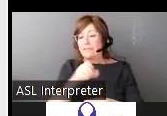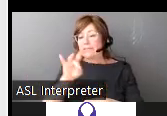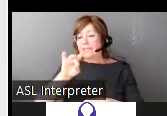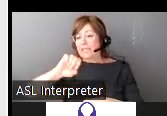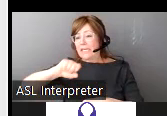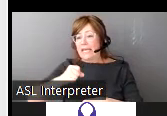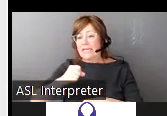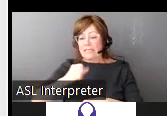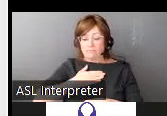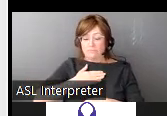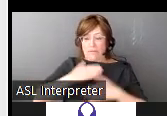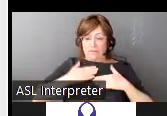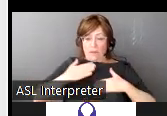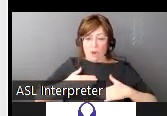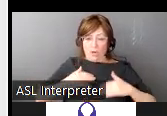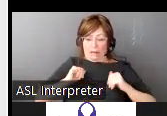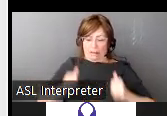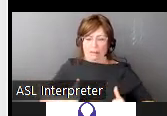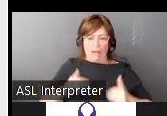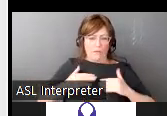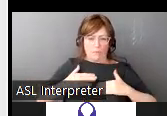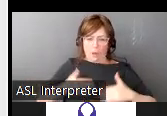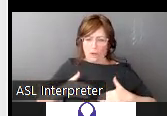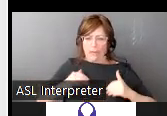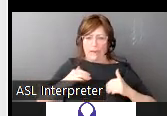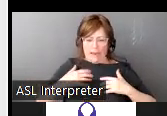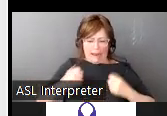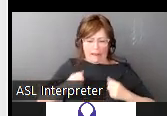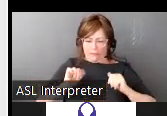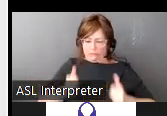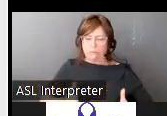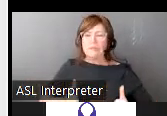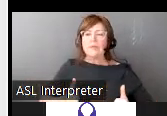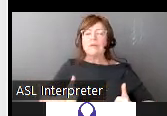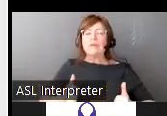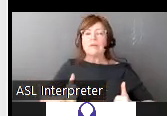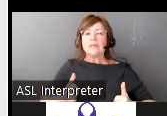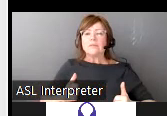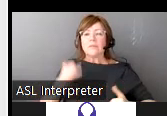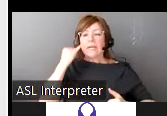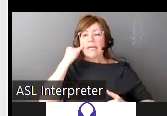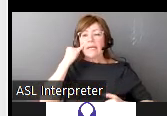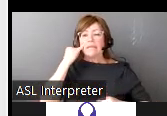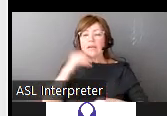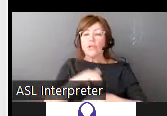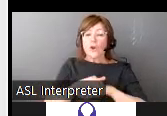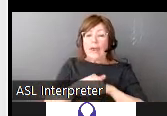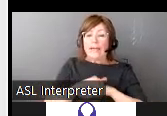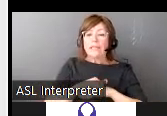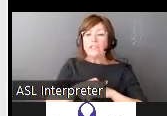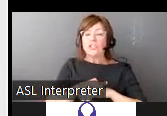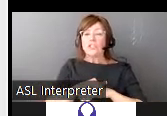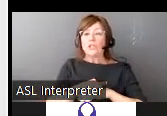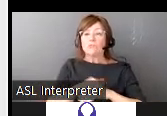to deteriorate, your health and other things. Once they start to deteriorate, if your English or finances are still okay,